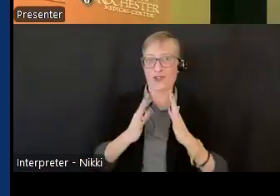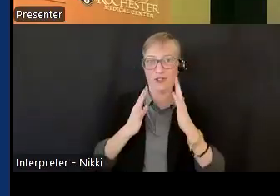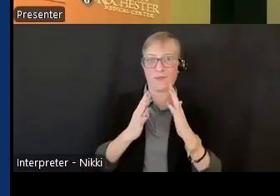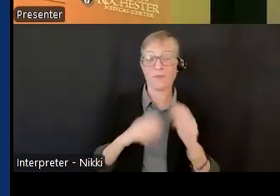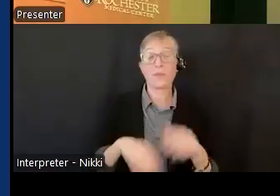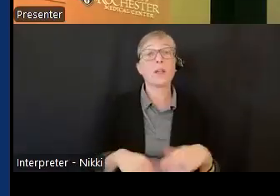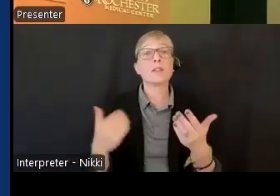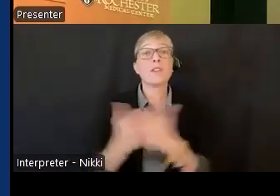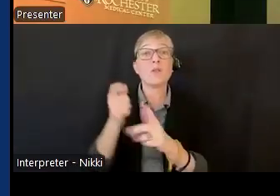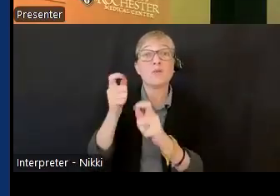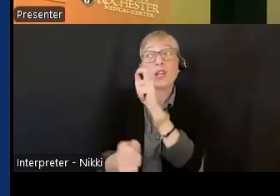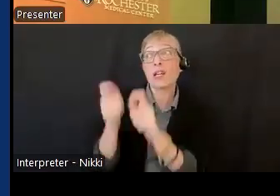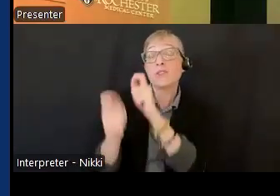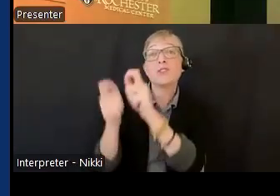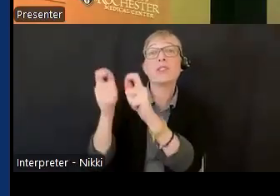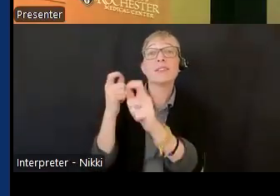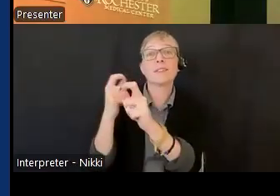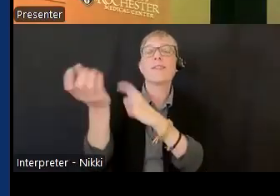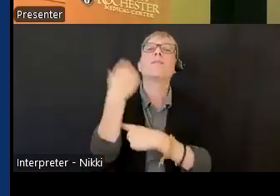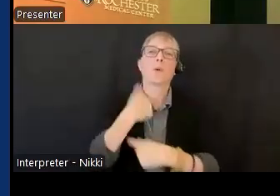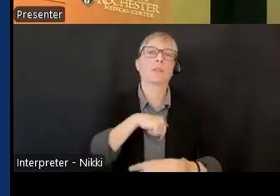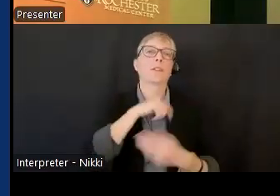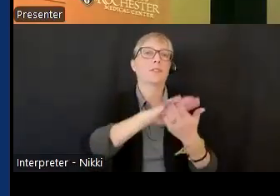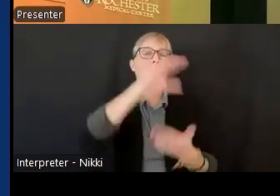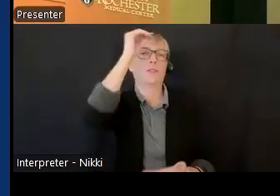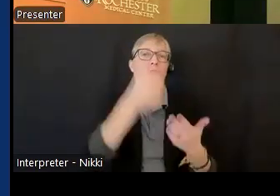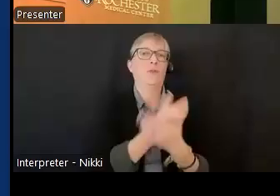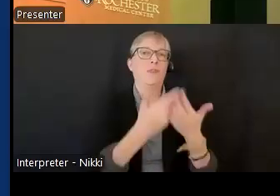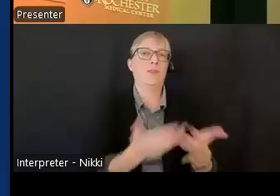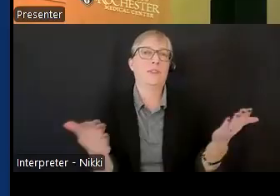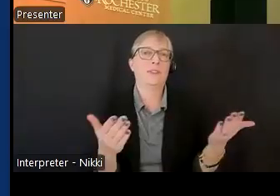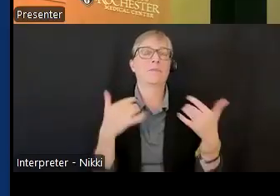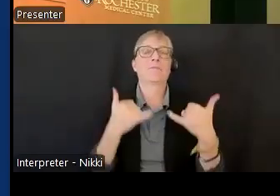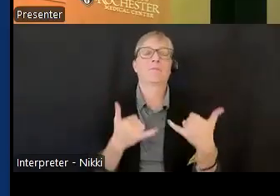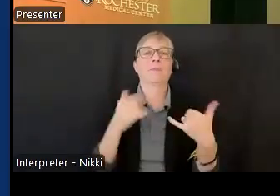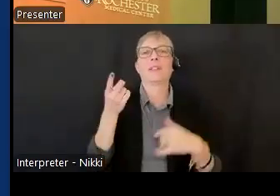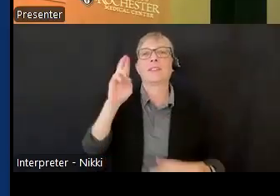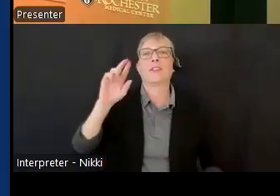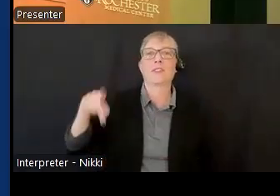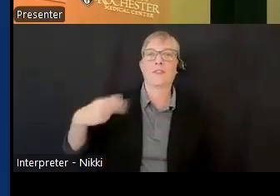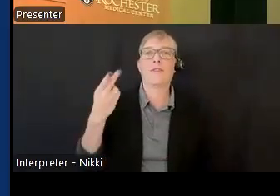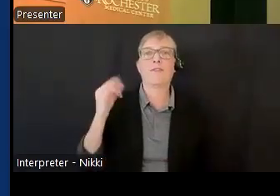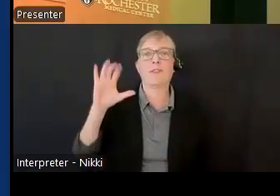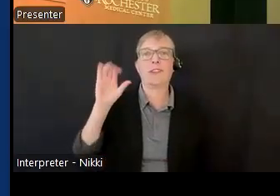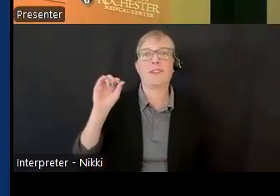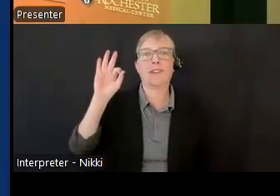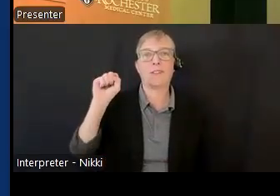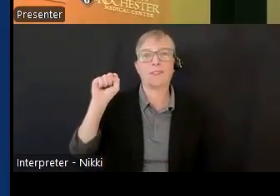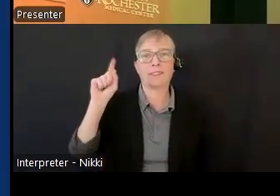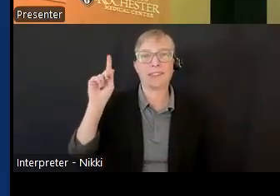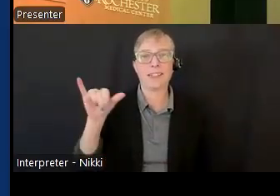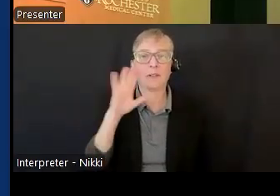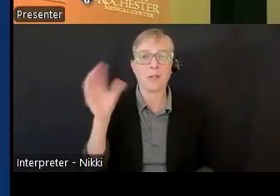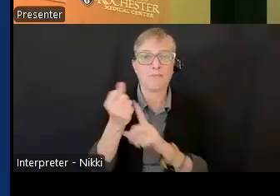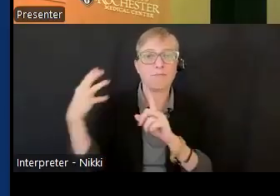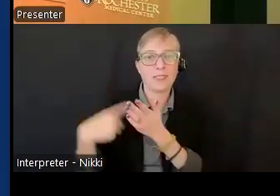changes forced us to learn something new, and Dr. Philofsky will talk about those things. He also said that everyone communicates,